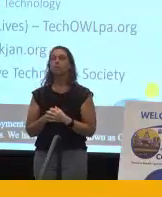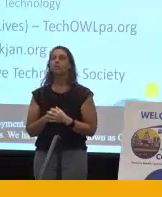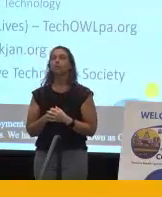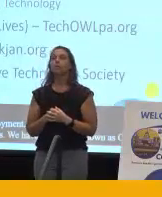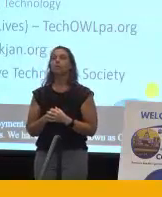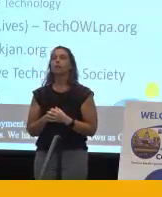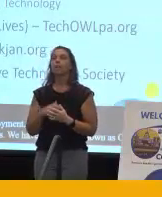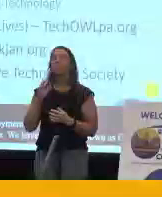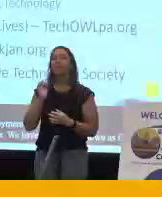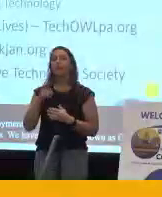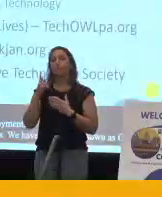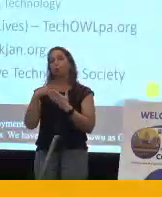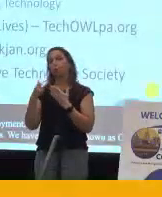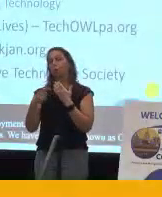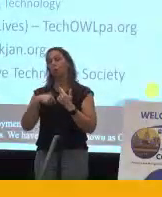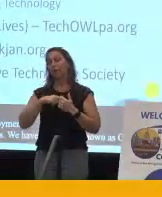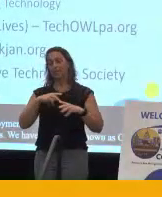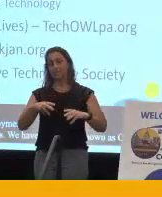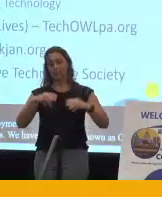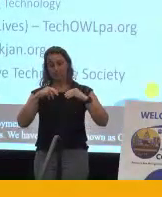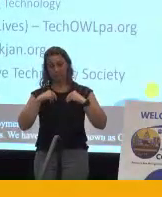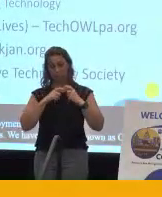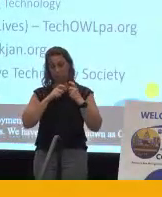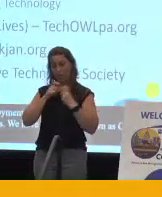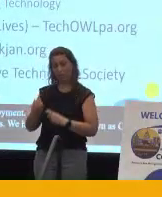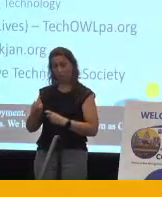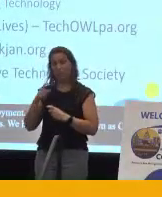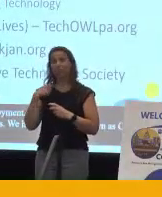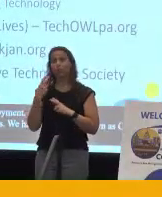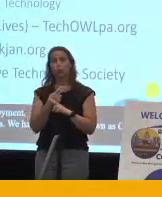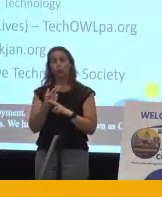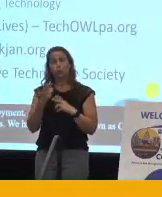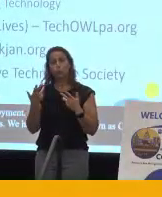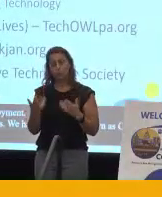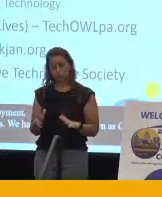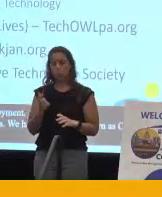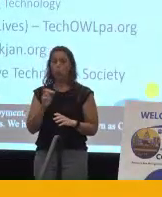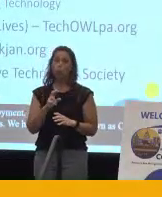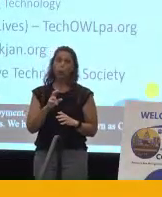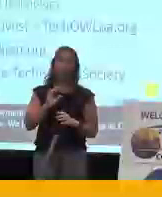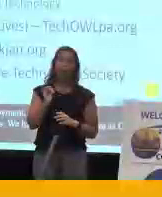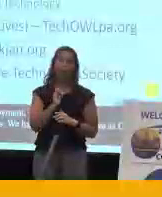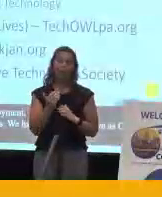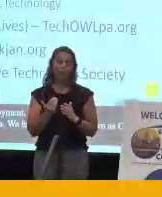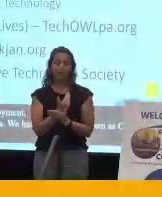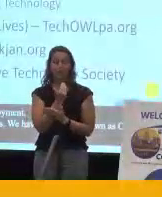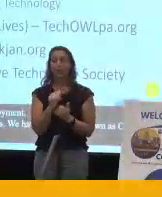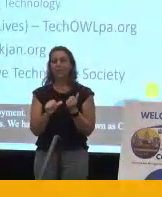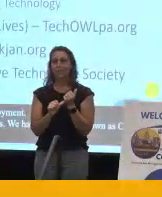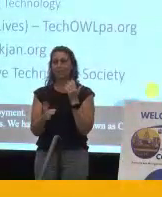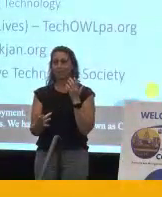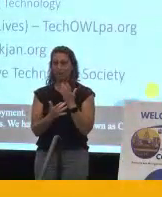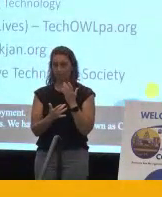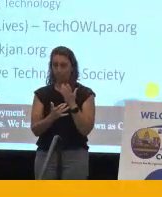that Changing Hands program, we accept donations of used or gently used or like new assistive